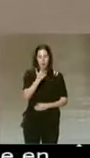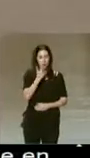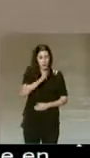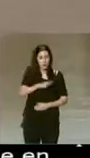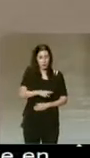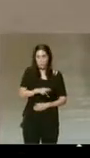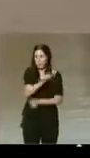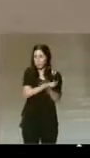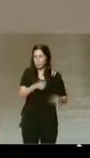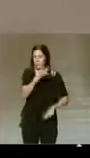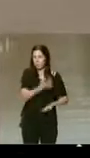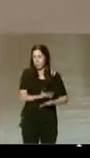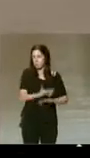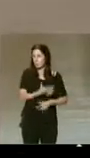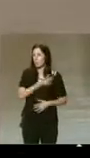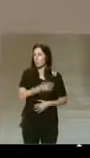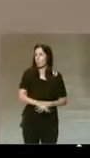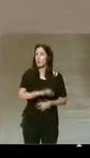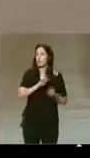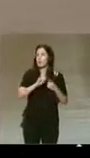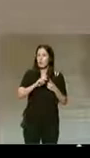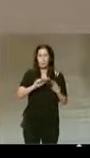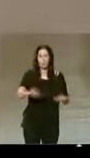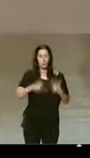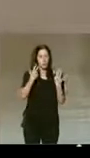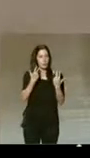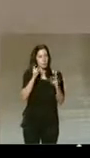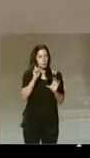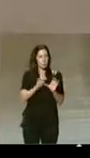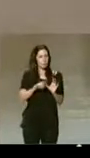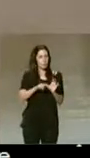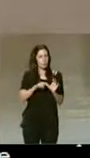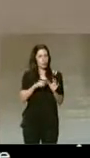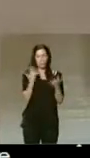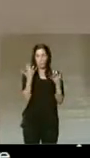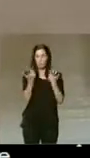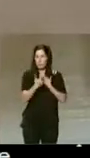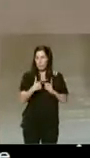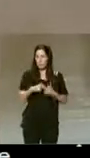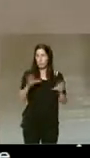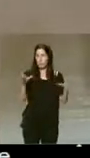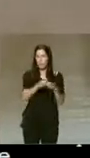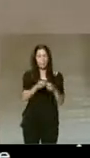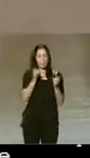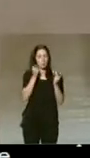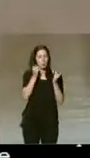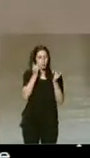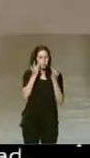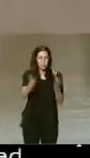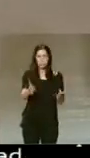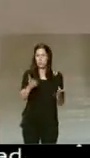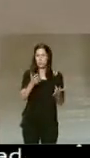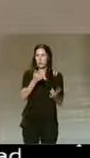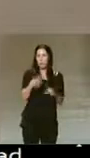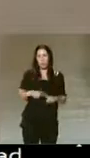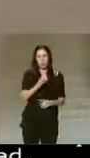could download easily, allowing full involvement of the entire